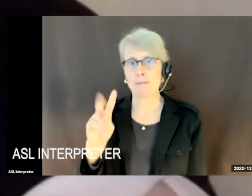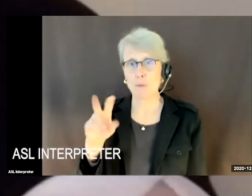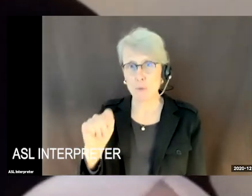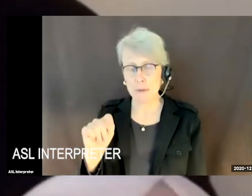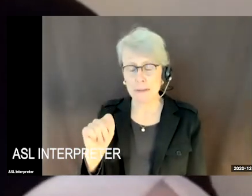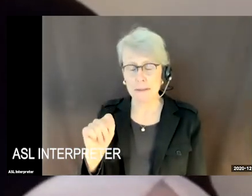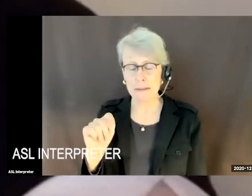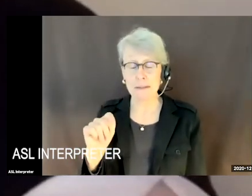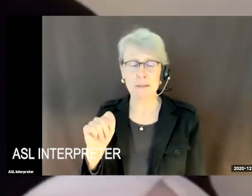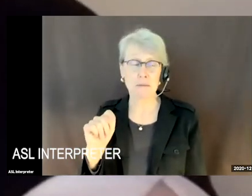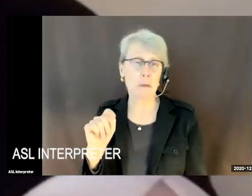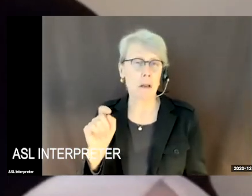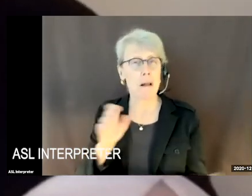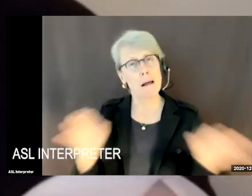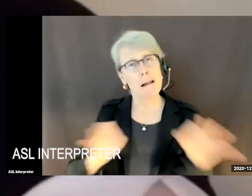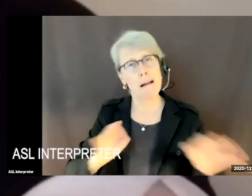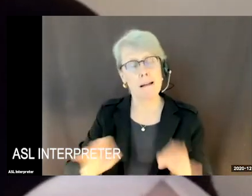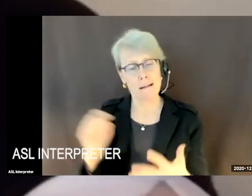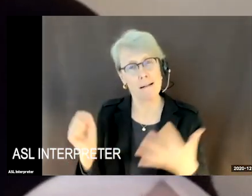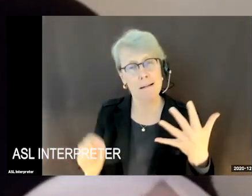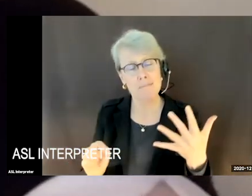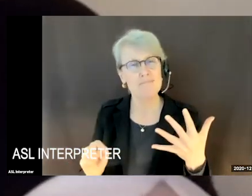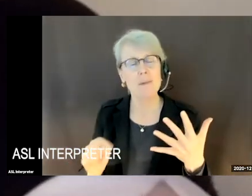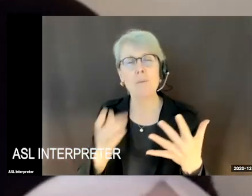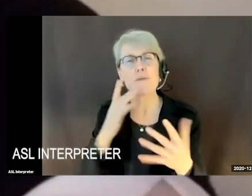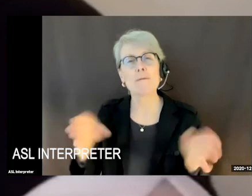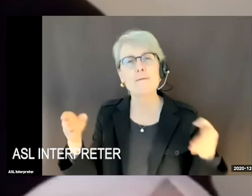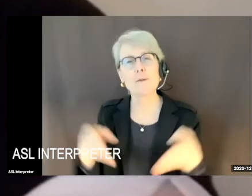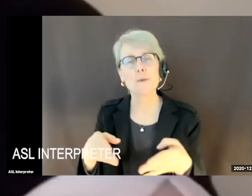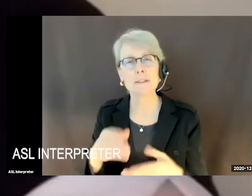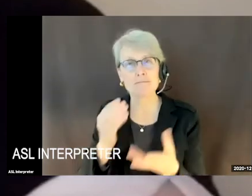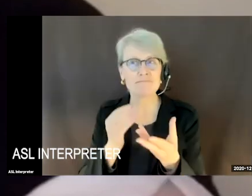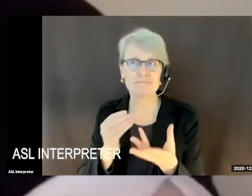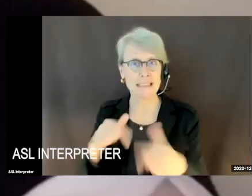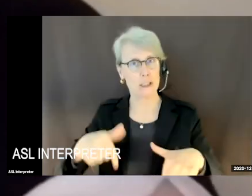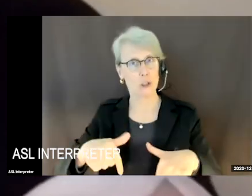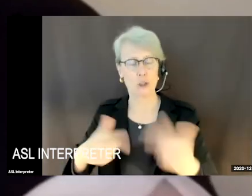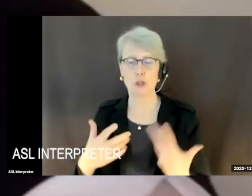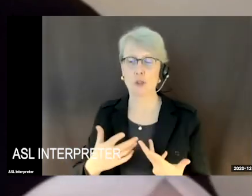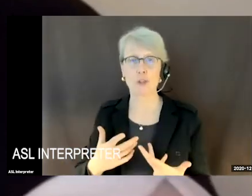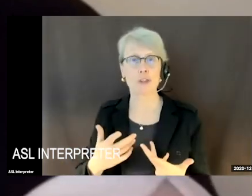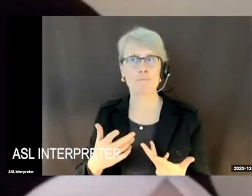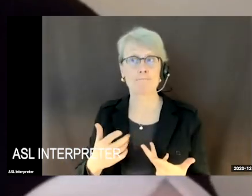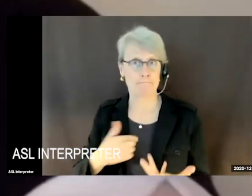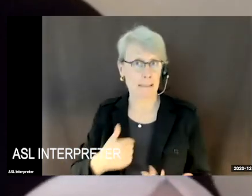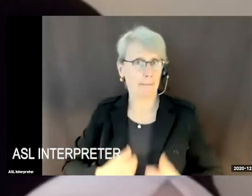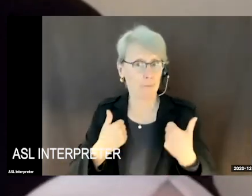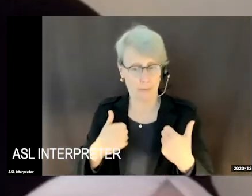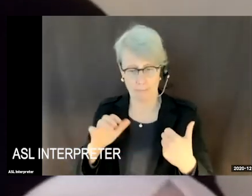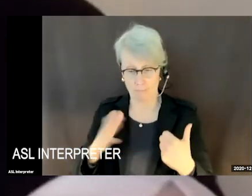different aspects about Nunavut I could tell you about today. But I wanted to tell you about what